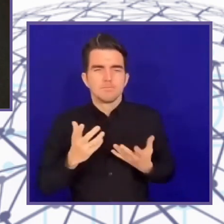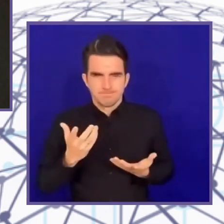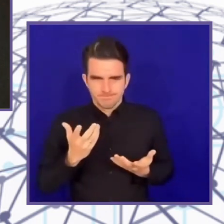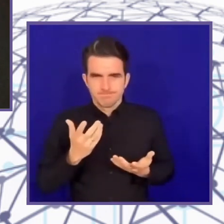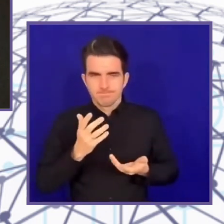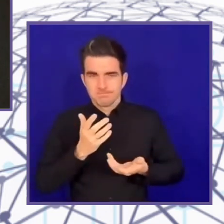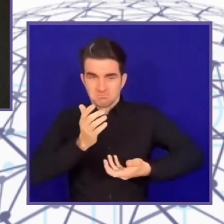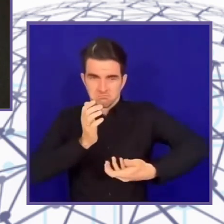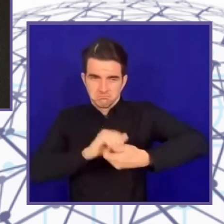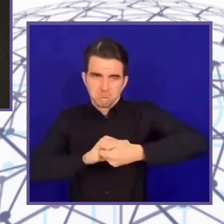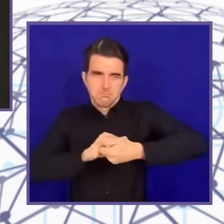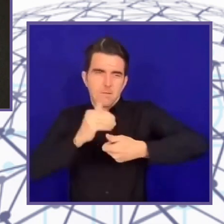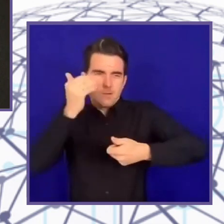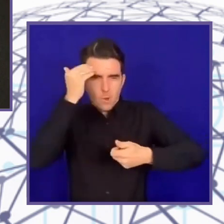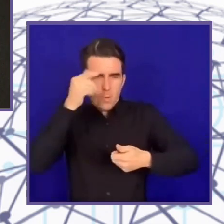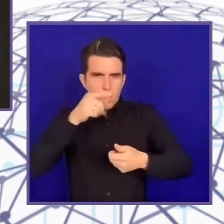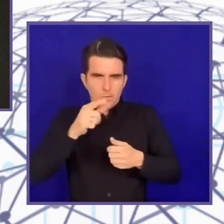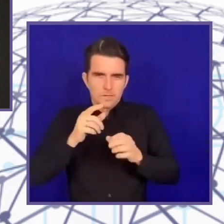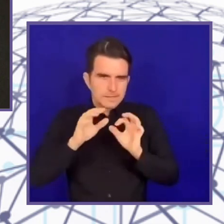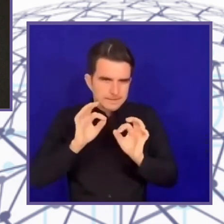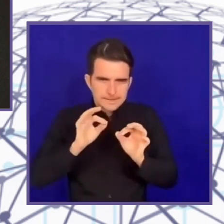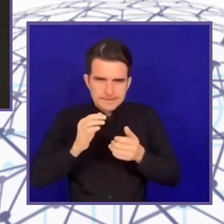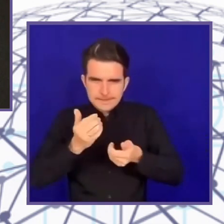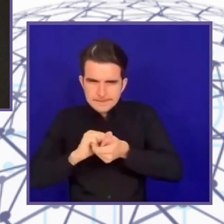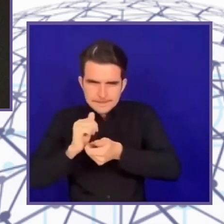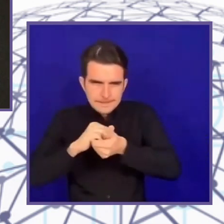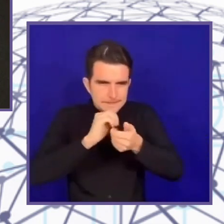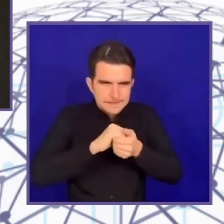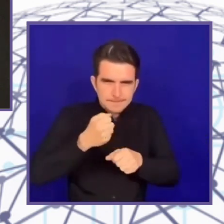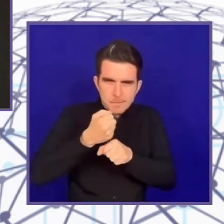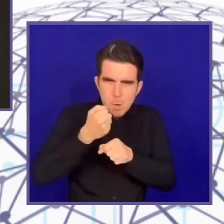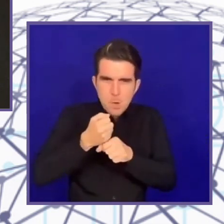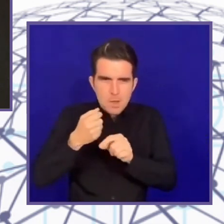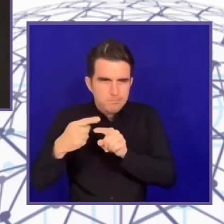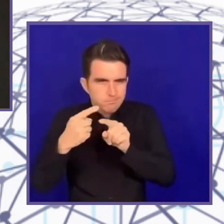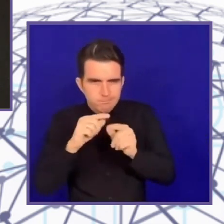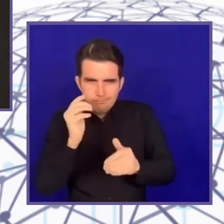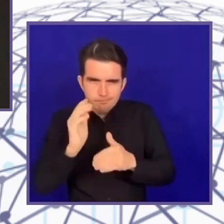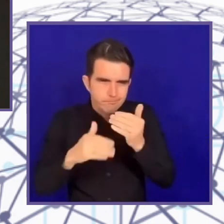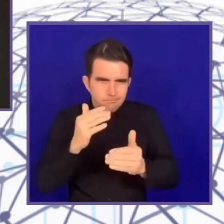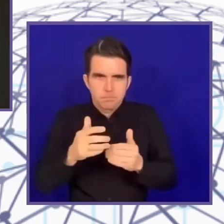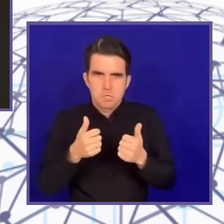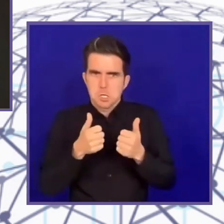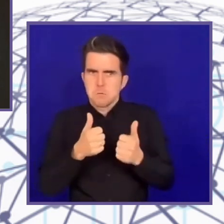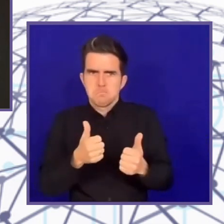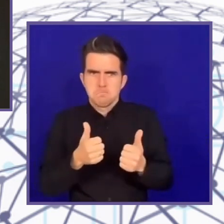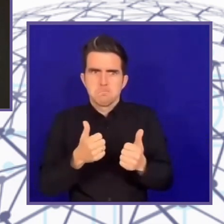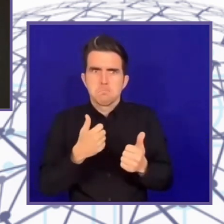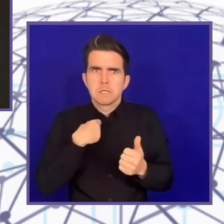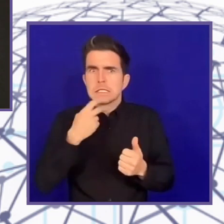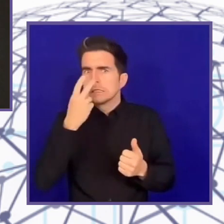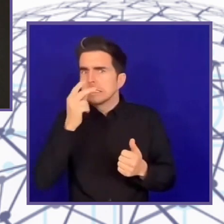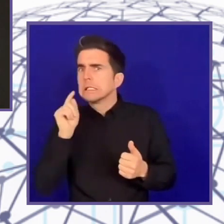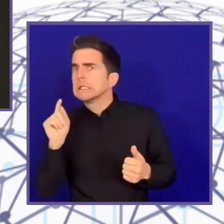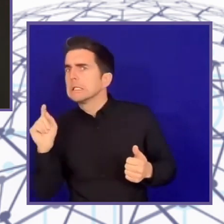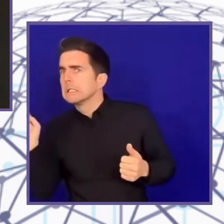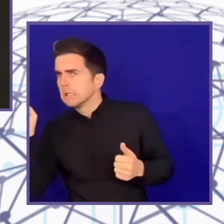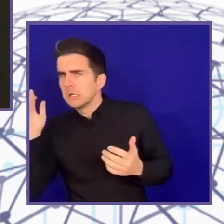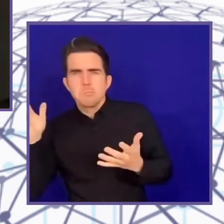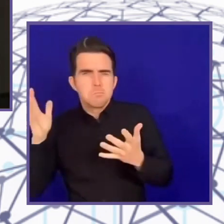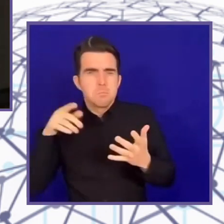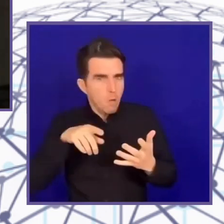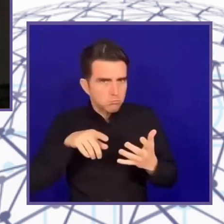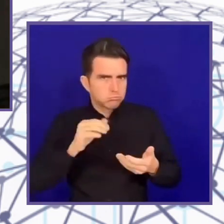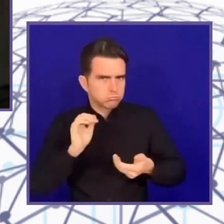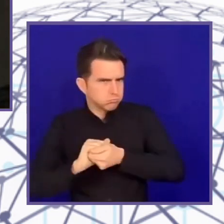populations, I want you to expand partnership to those other countries. I can vouch